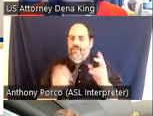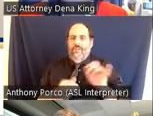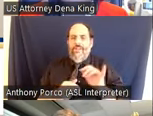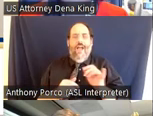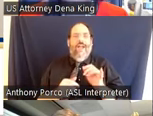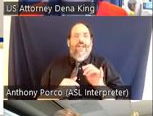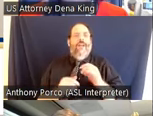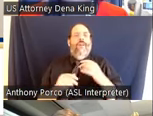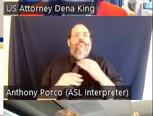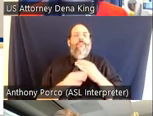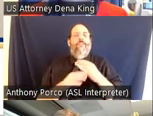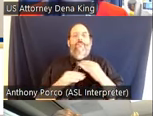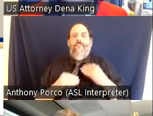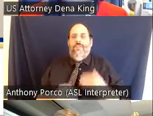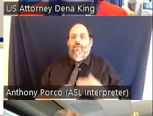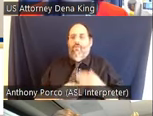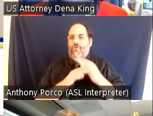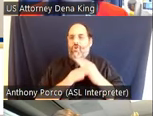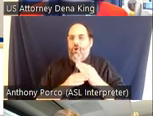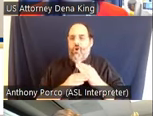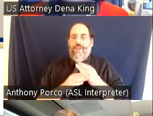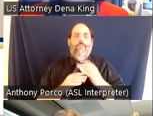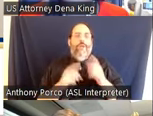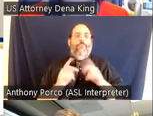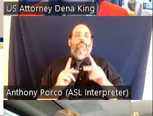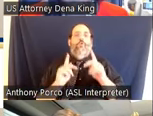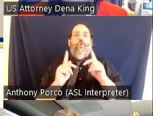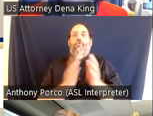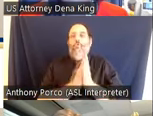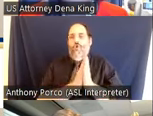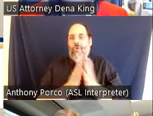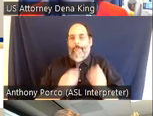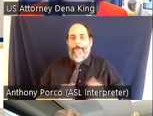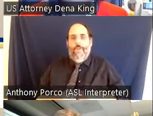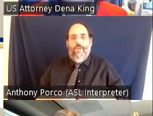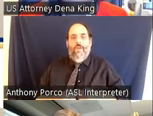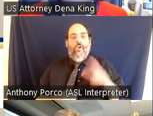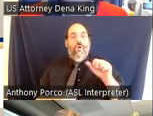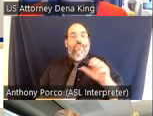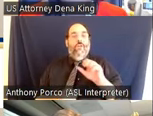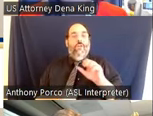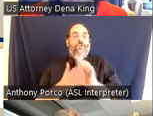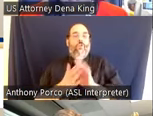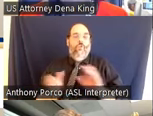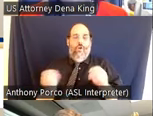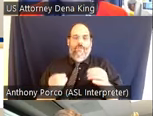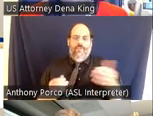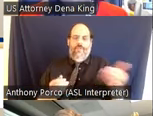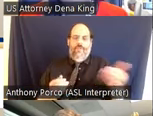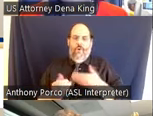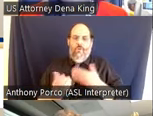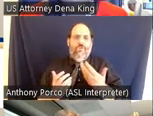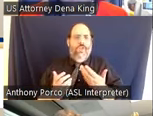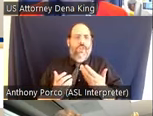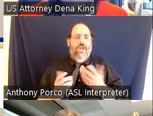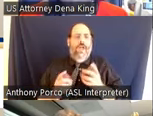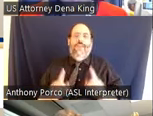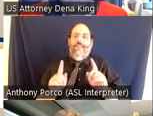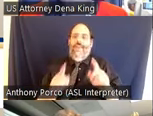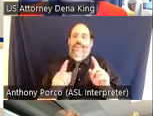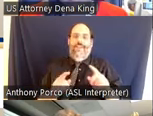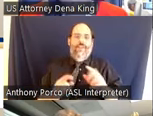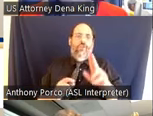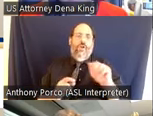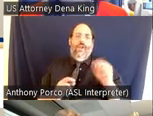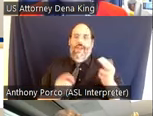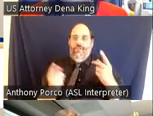physical security at places of worship. United States Attorney offices have hosted and attended United Against